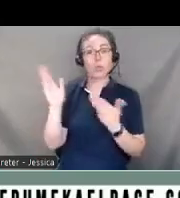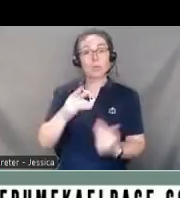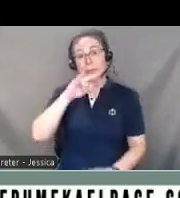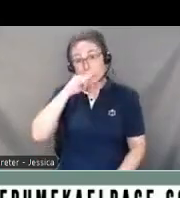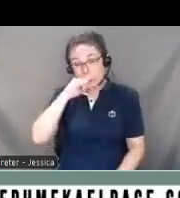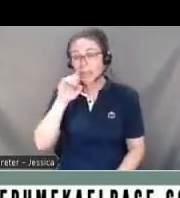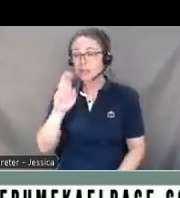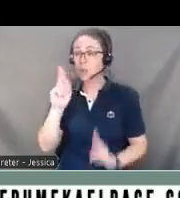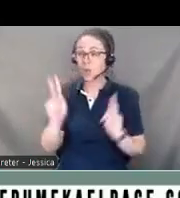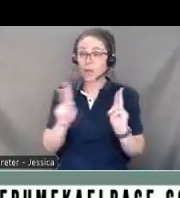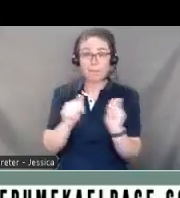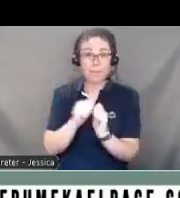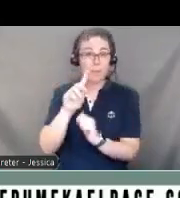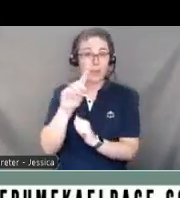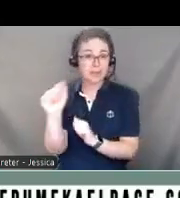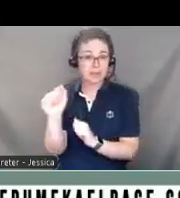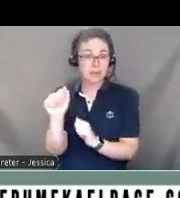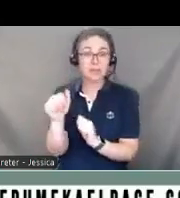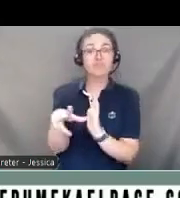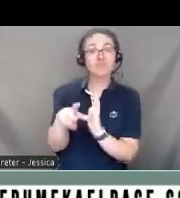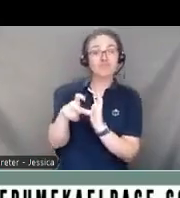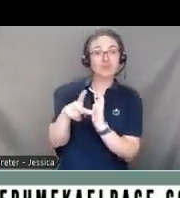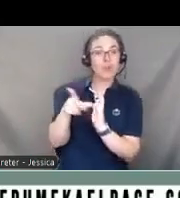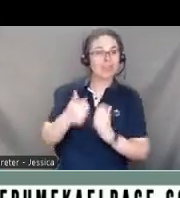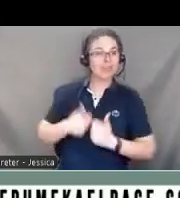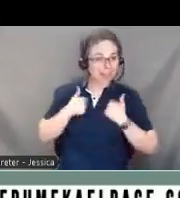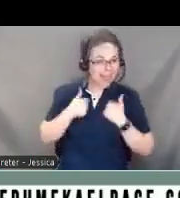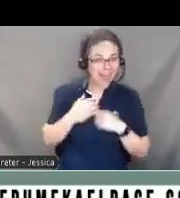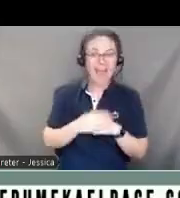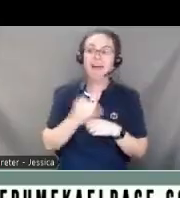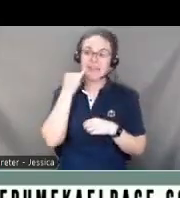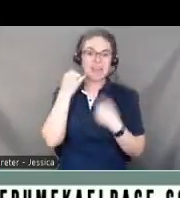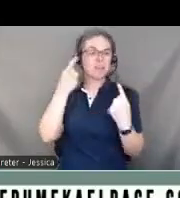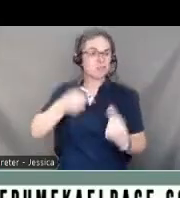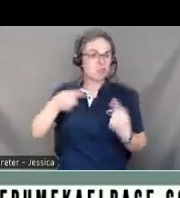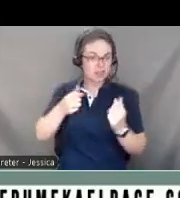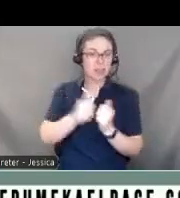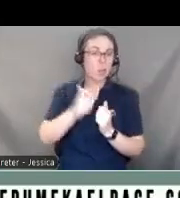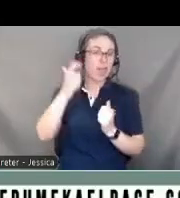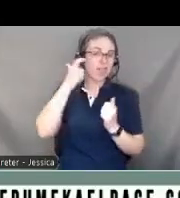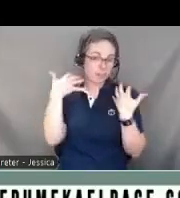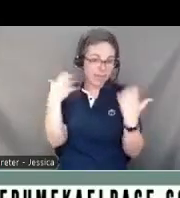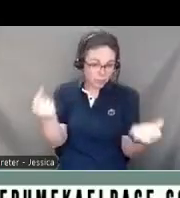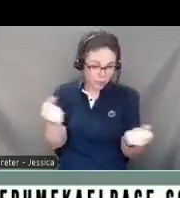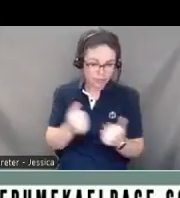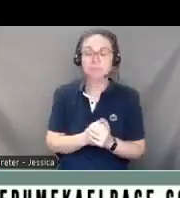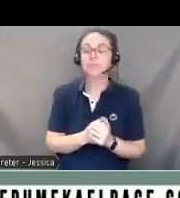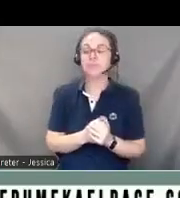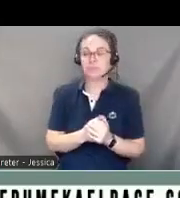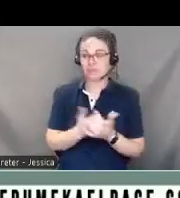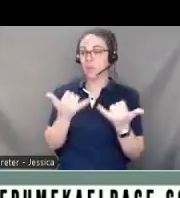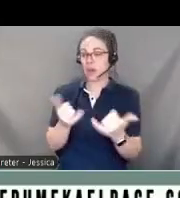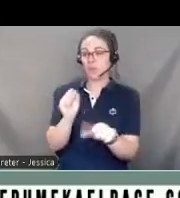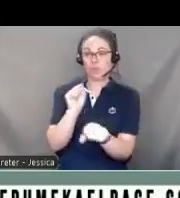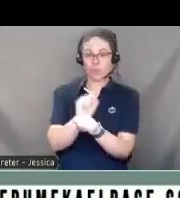with disabilities and we record them live, especially if they're going through mental health issues. Right now, we're working along with